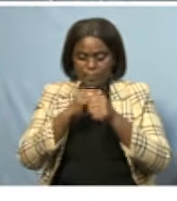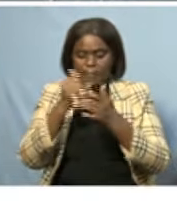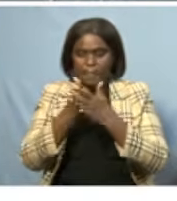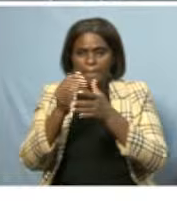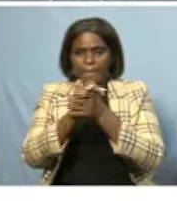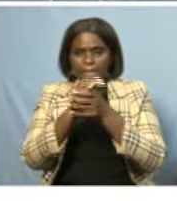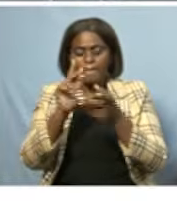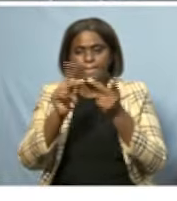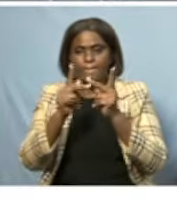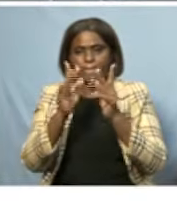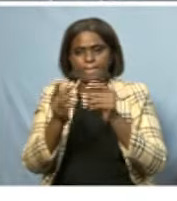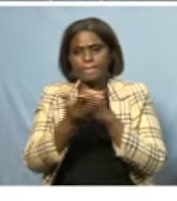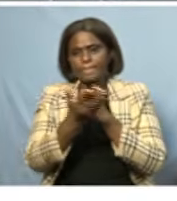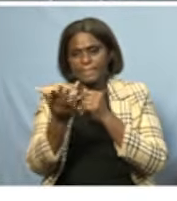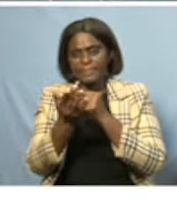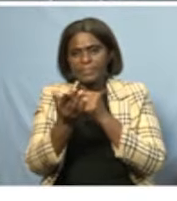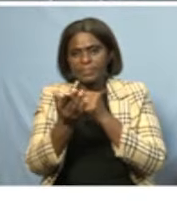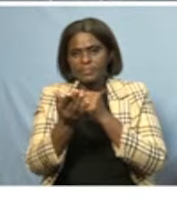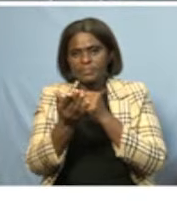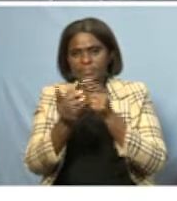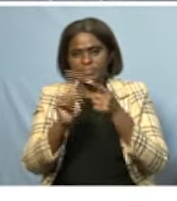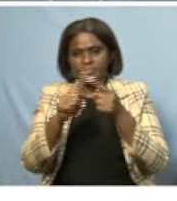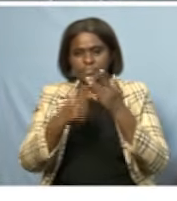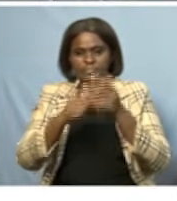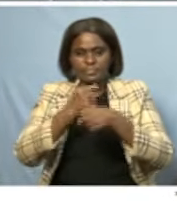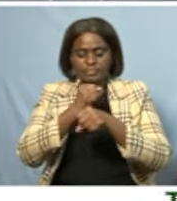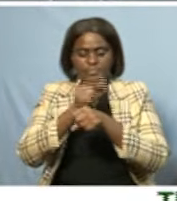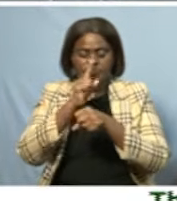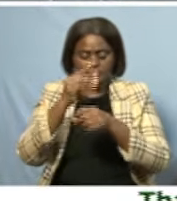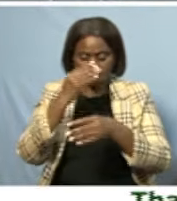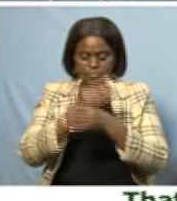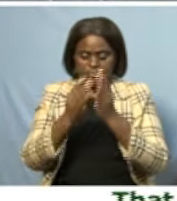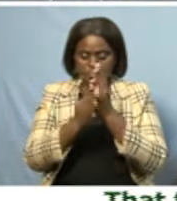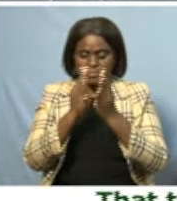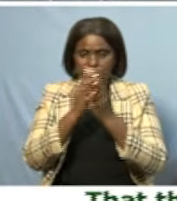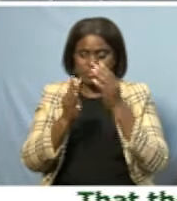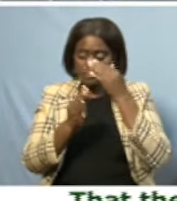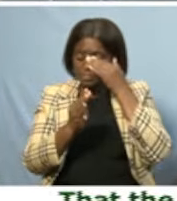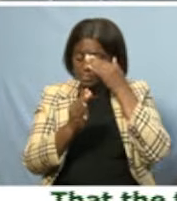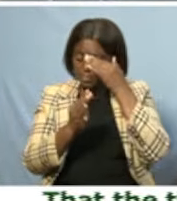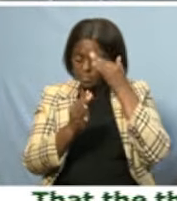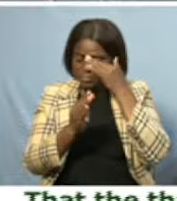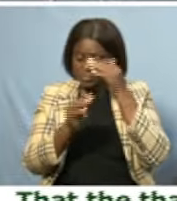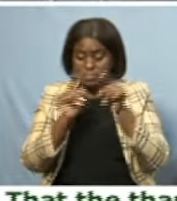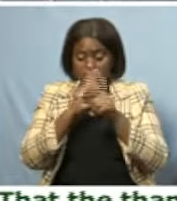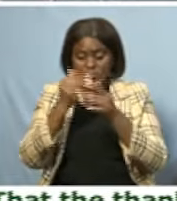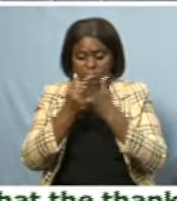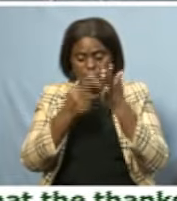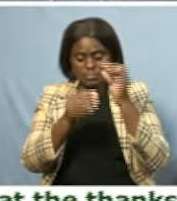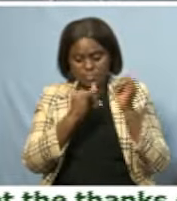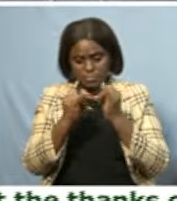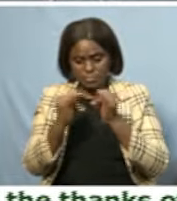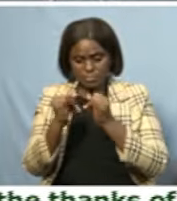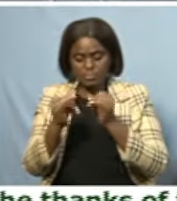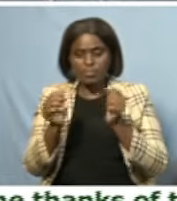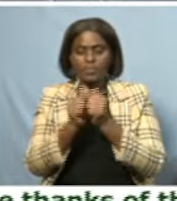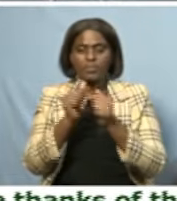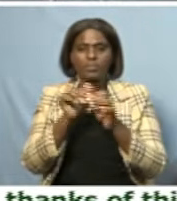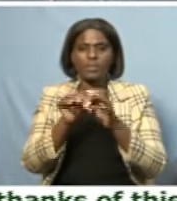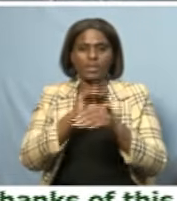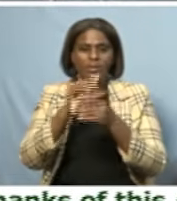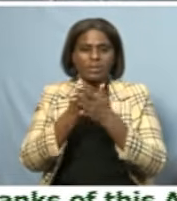cooperating partners to ensure that infrastructure programs are implemented within